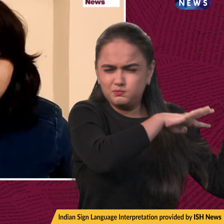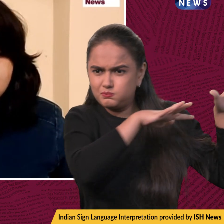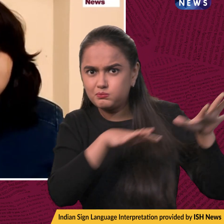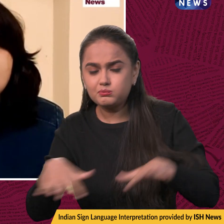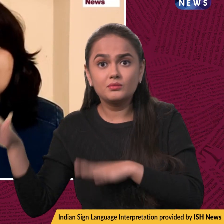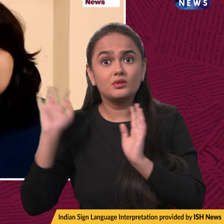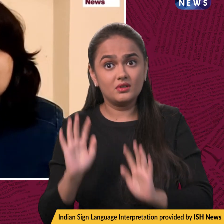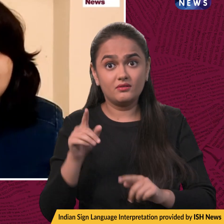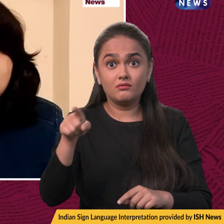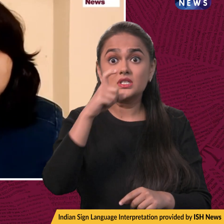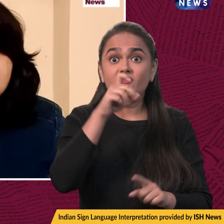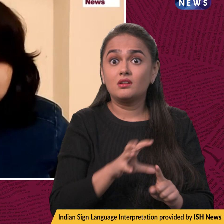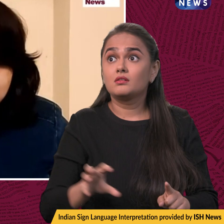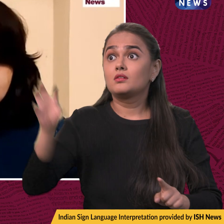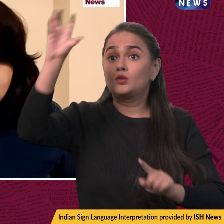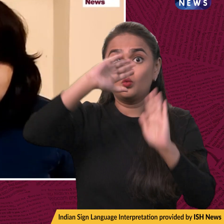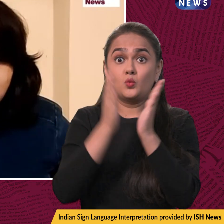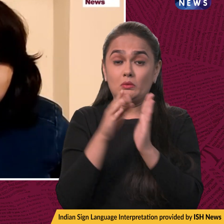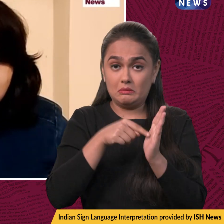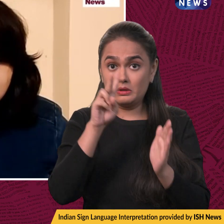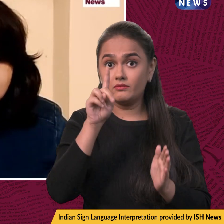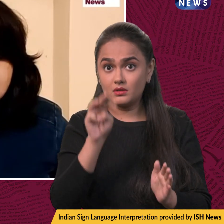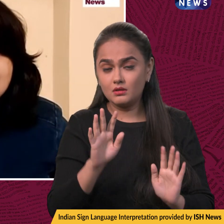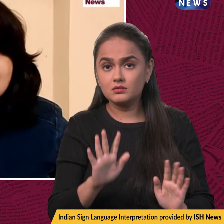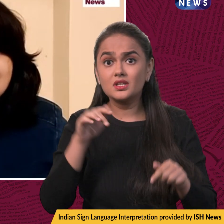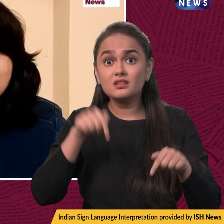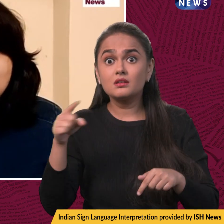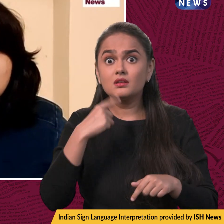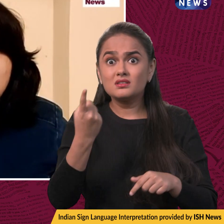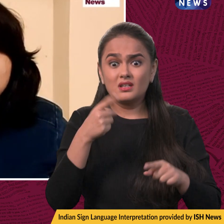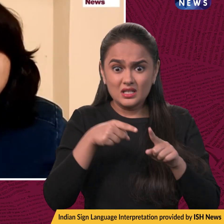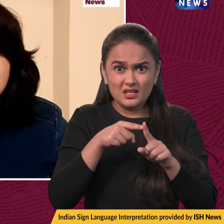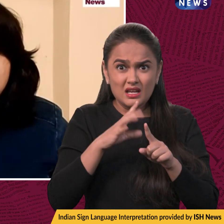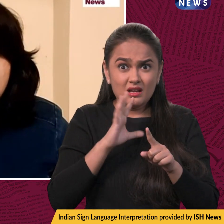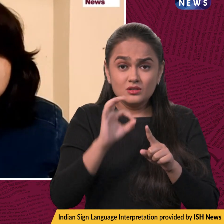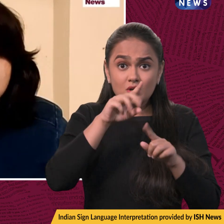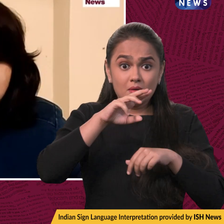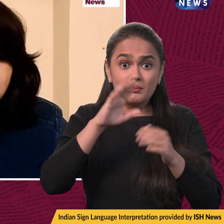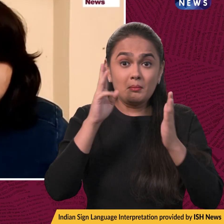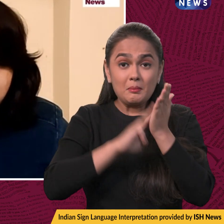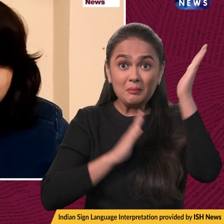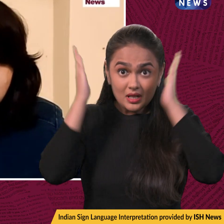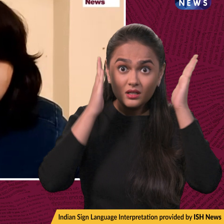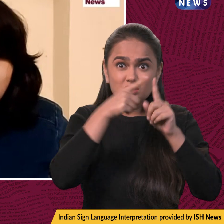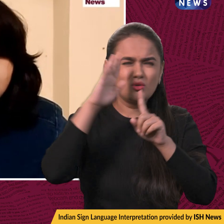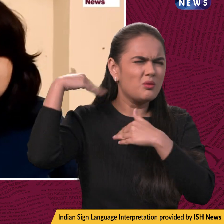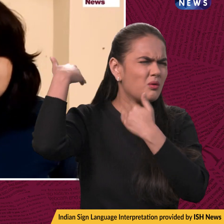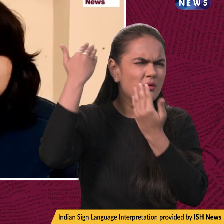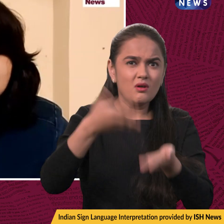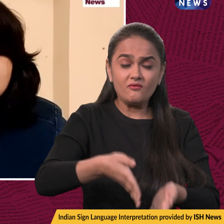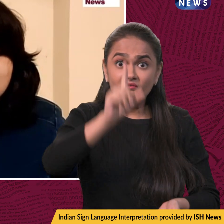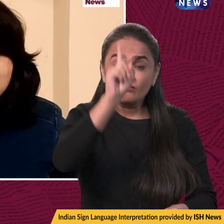from torrential rain in 7 states. Now, this is said to be one of the worst floods in Malaysia.